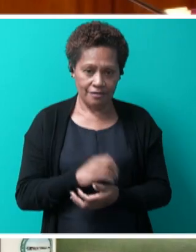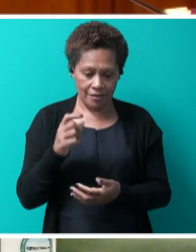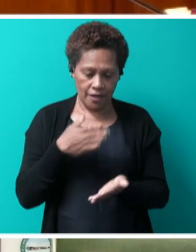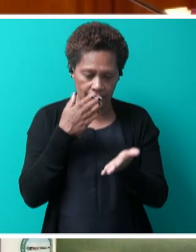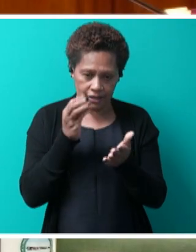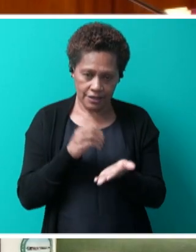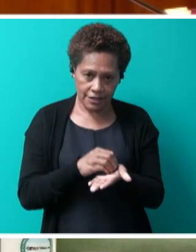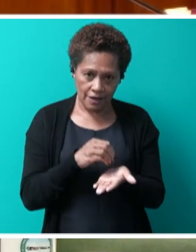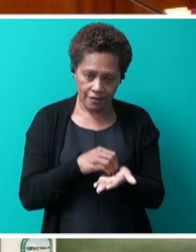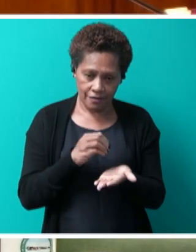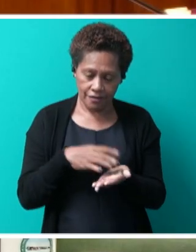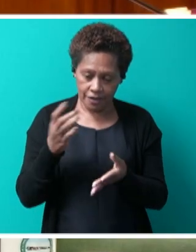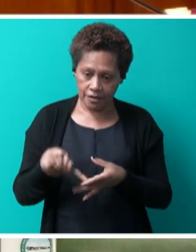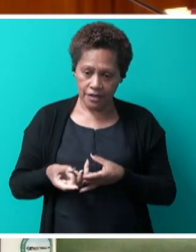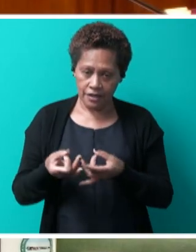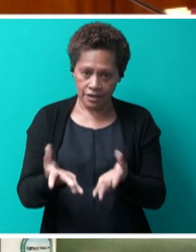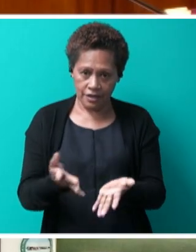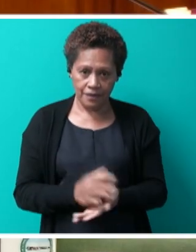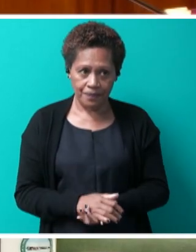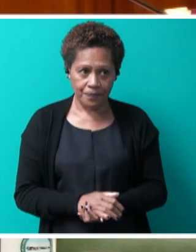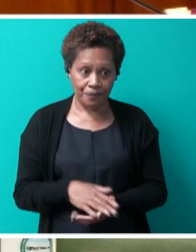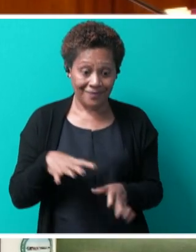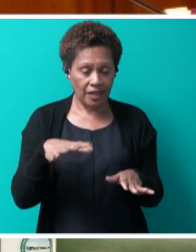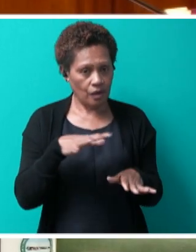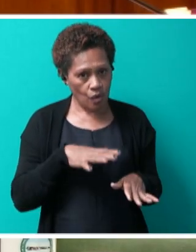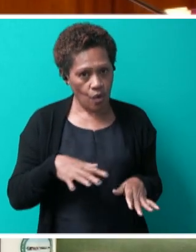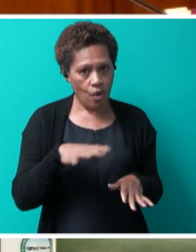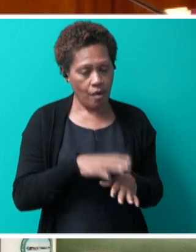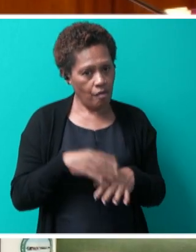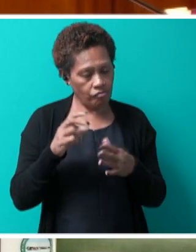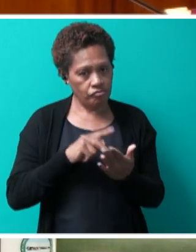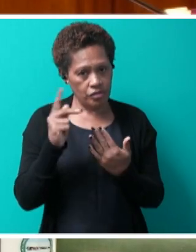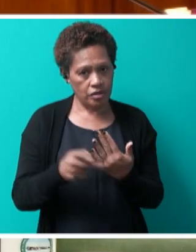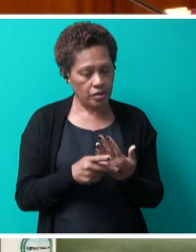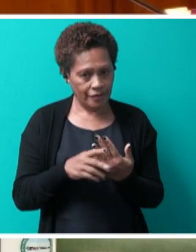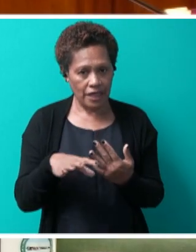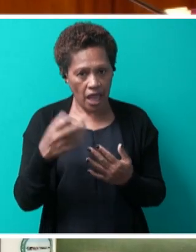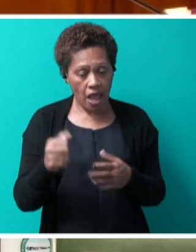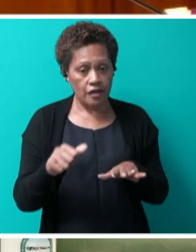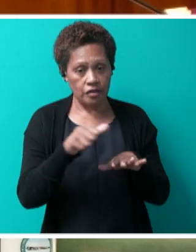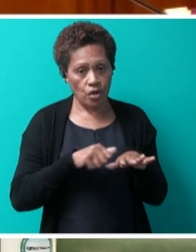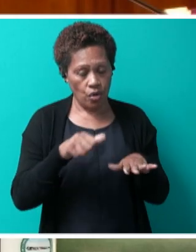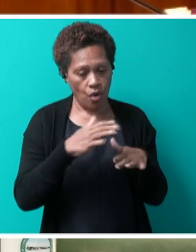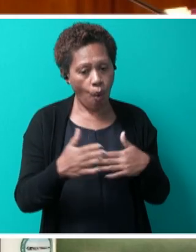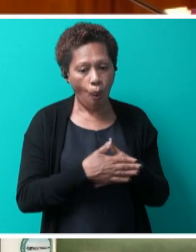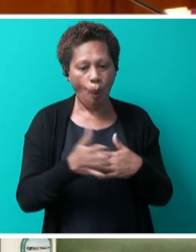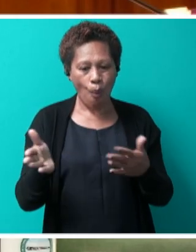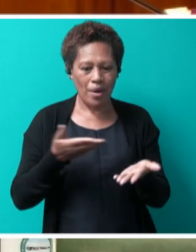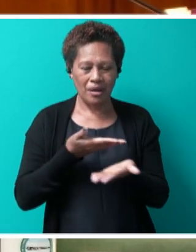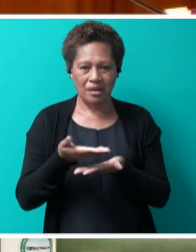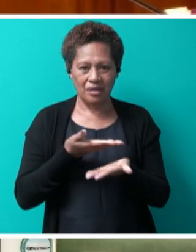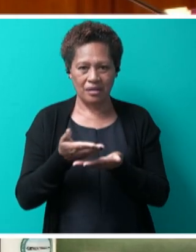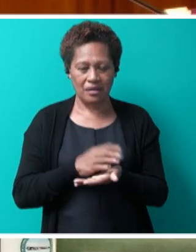services delivery, beyond this service delivery, these programs have created spaces for open dialogue on